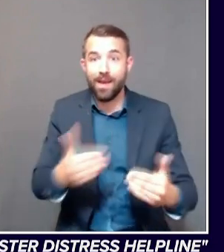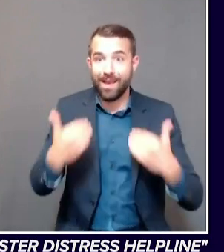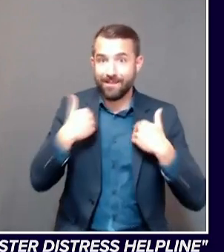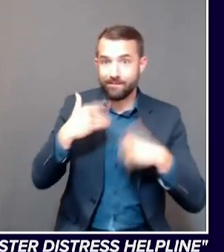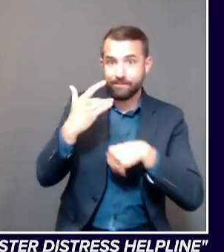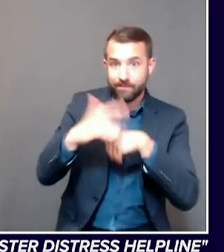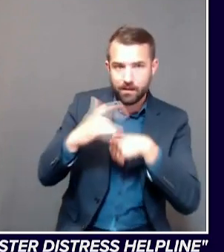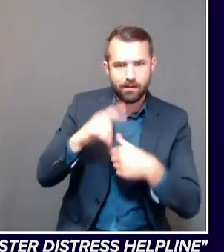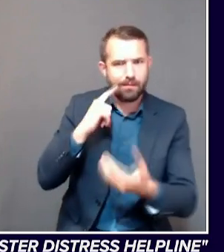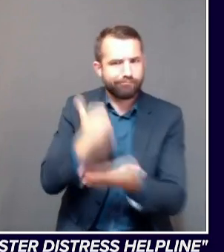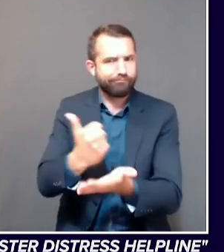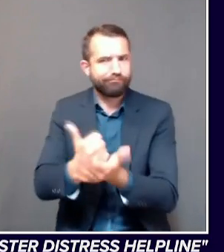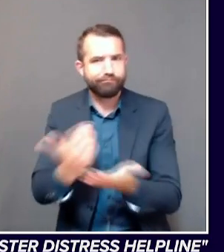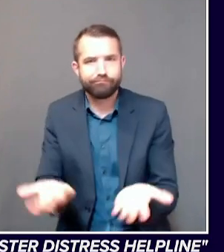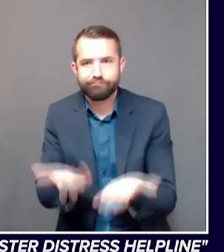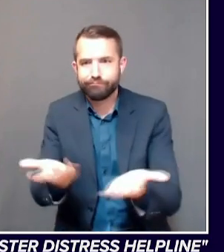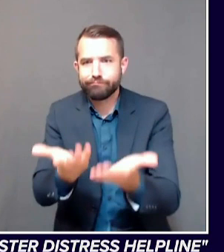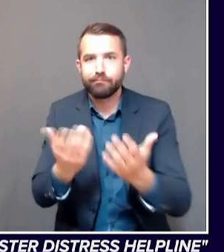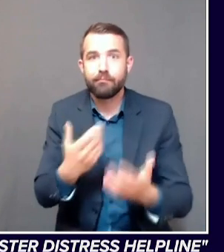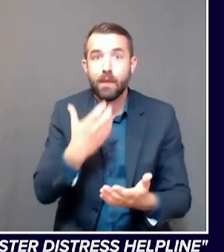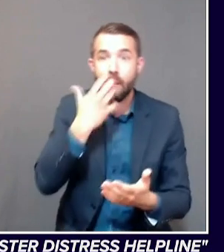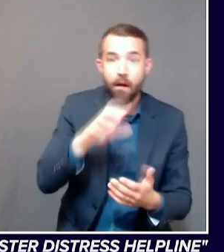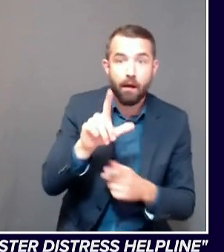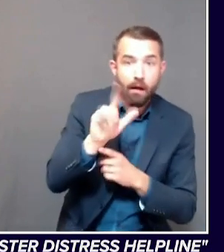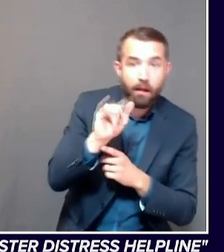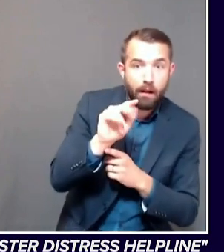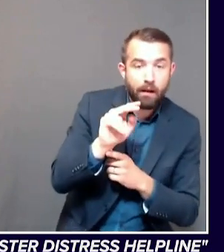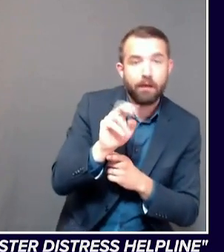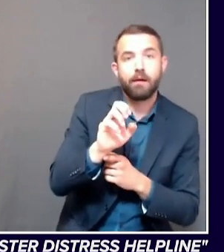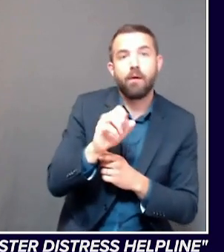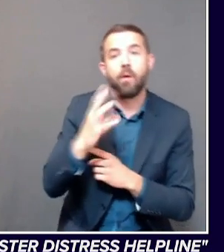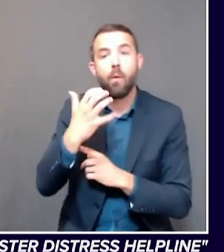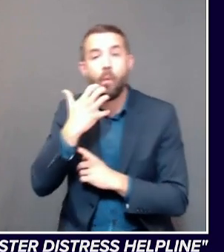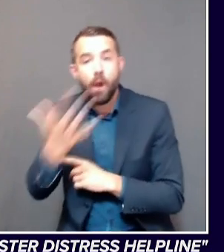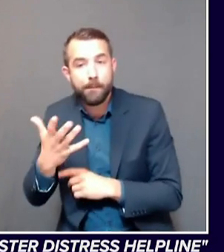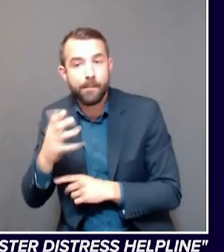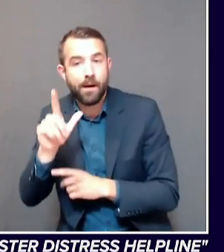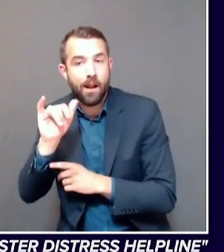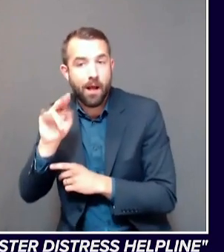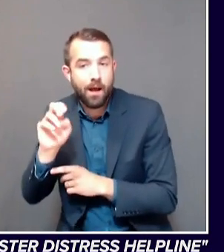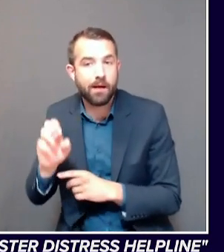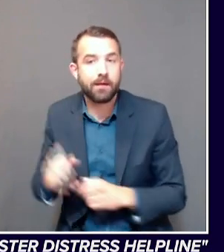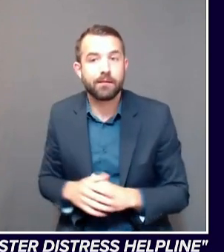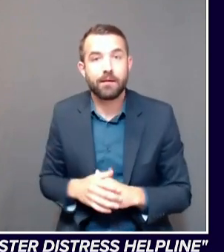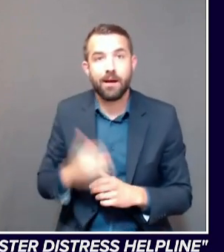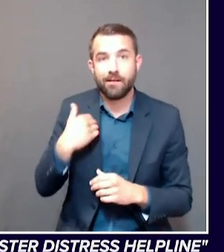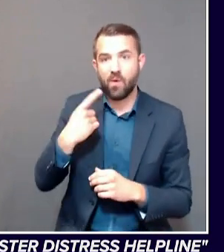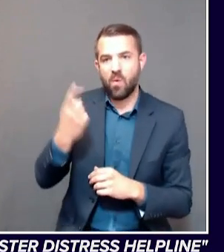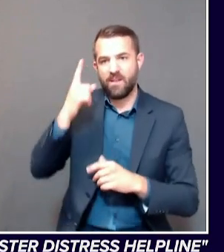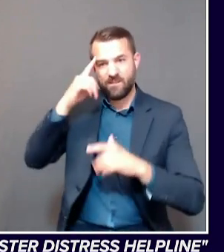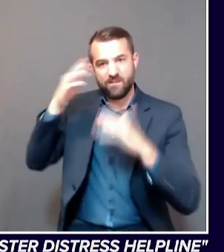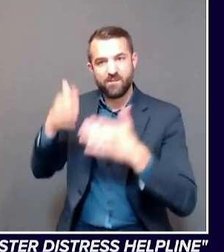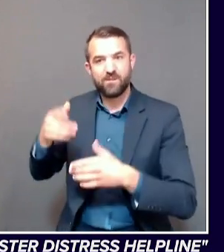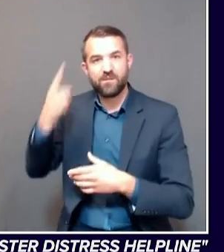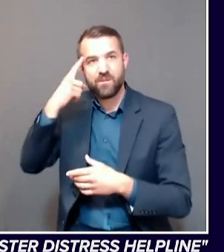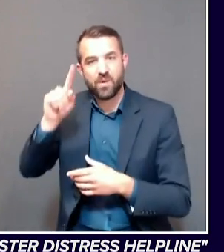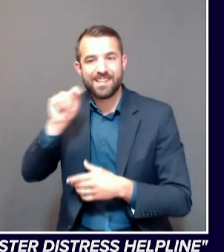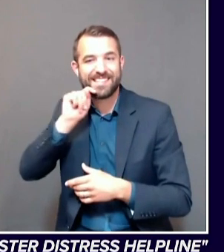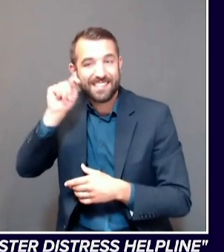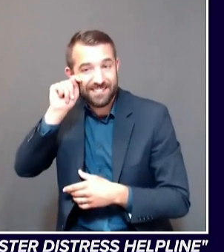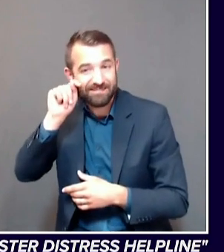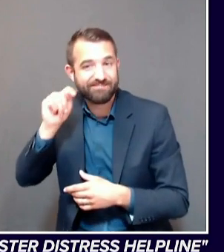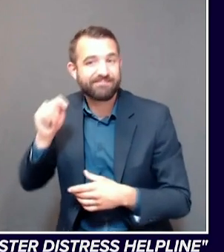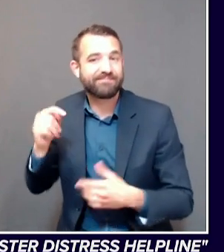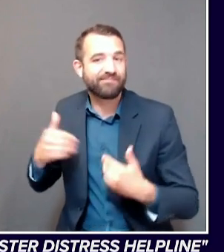one for teens. We have a special one for healthcare workers, the frontline, warm line. We appreciate that this is a challenging time for people